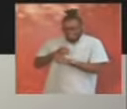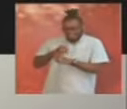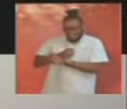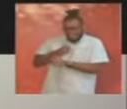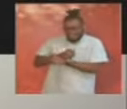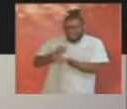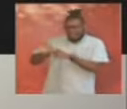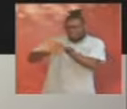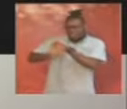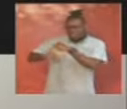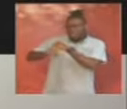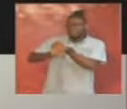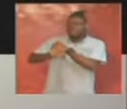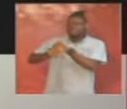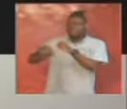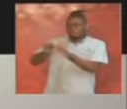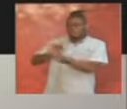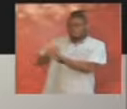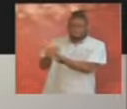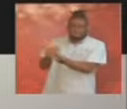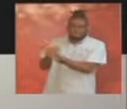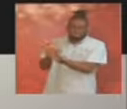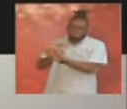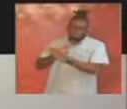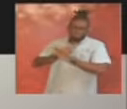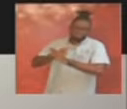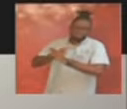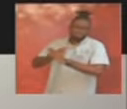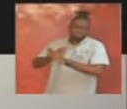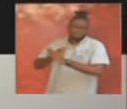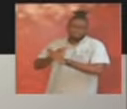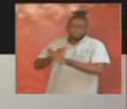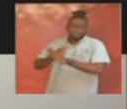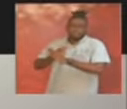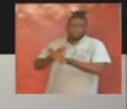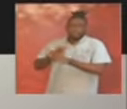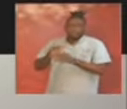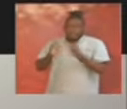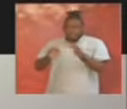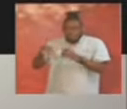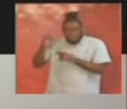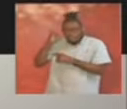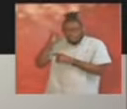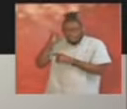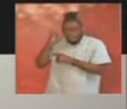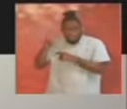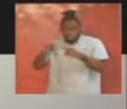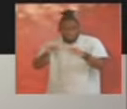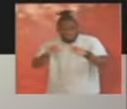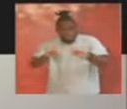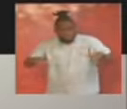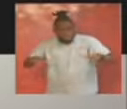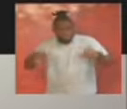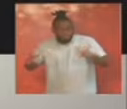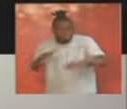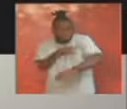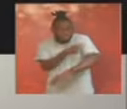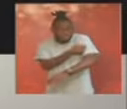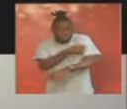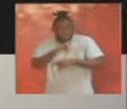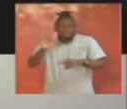consider children, because we vaccinate a number of children within primary care, whenever they receive the vaccines for the first time, you